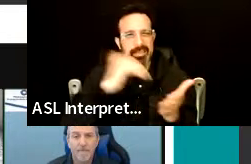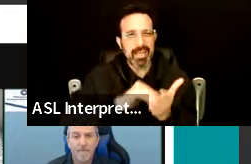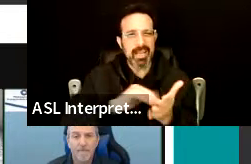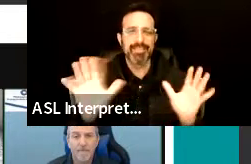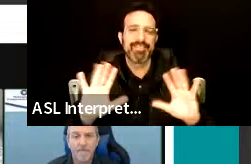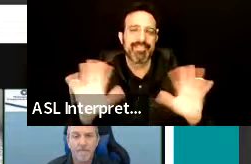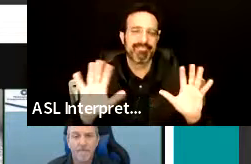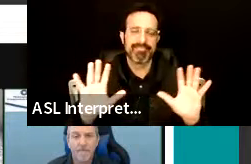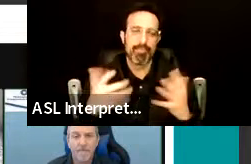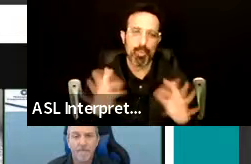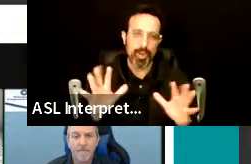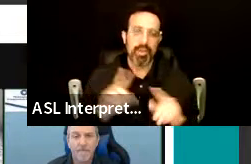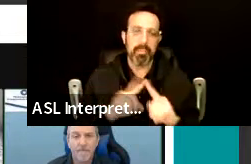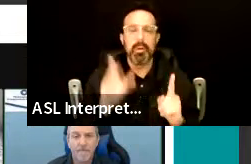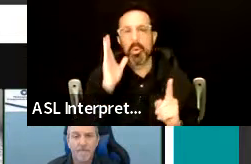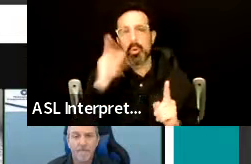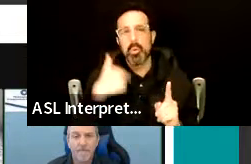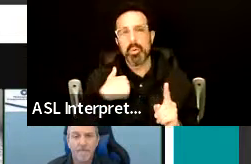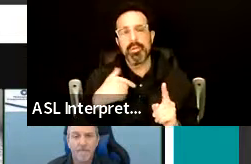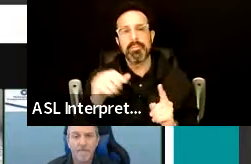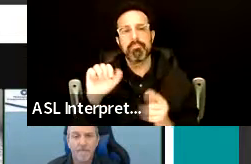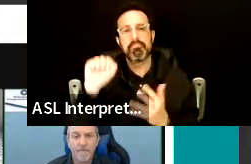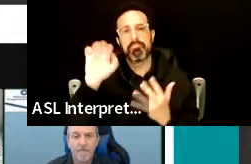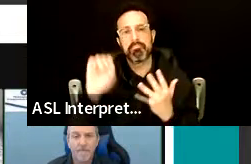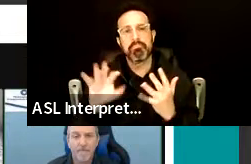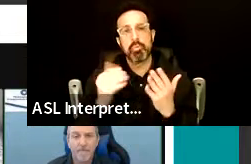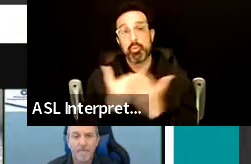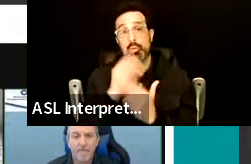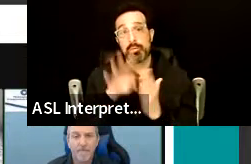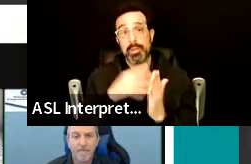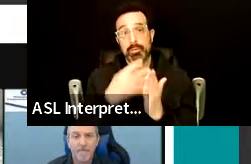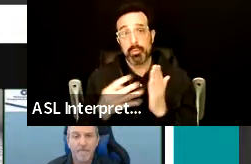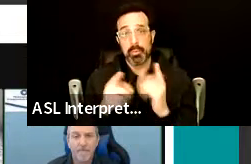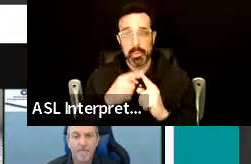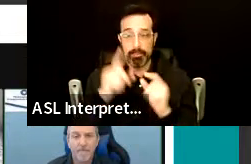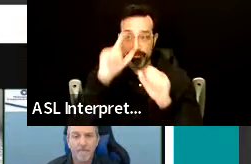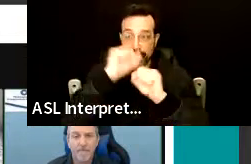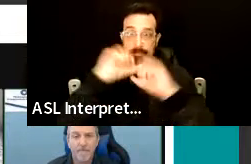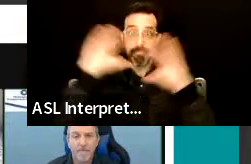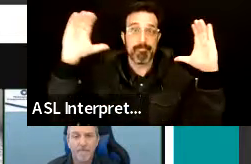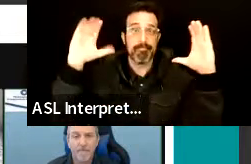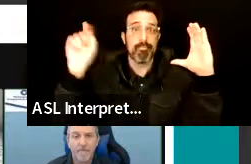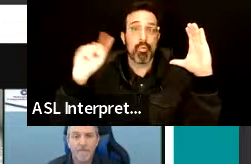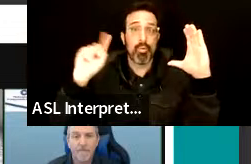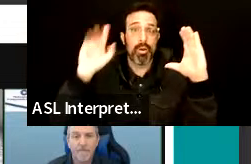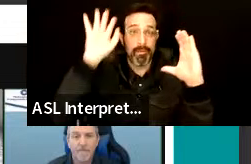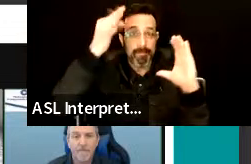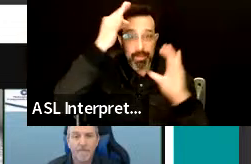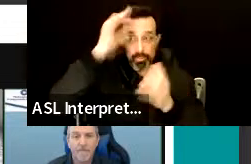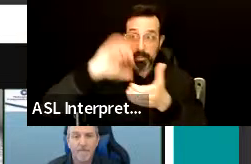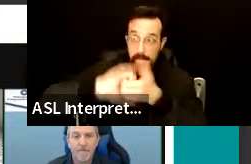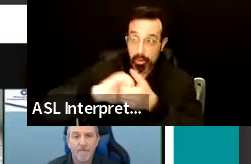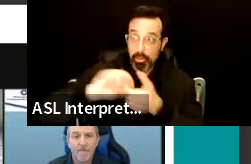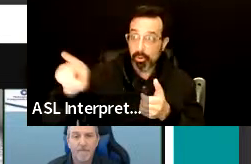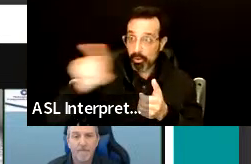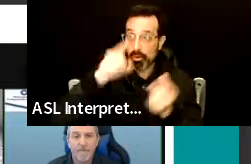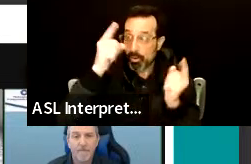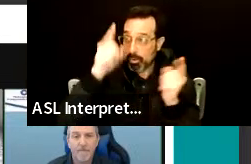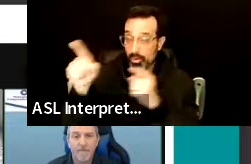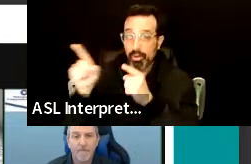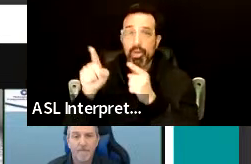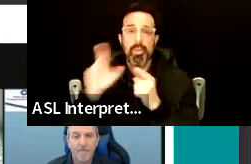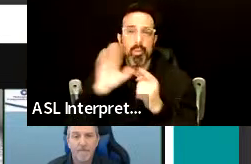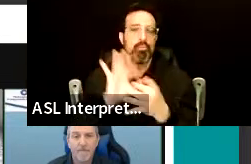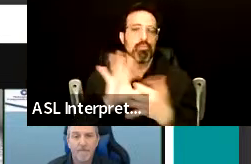be putting out the new schedule once we have an understanding of where our federal partners are and when we can release the